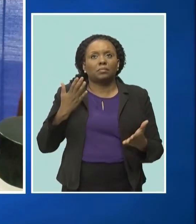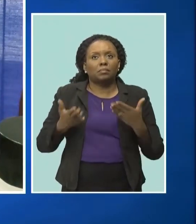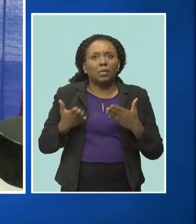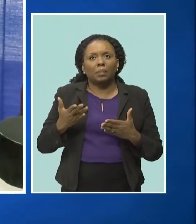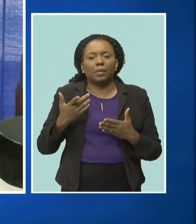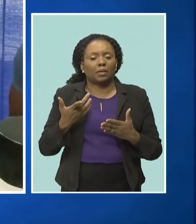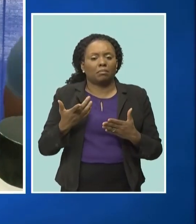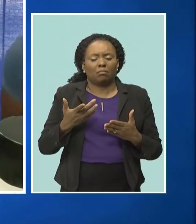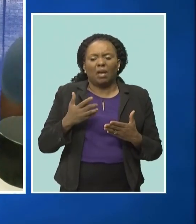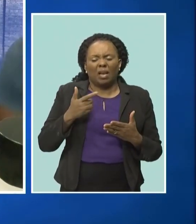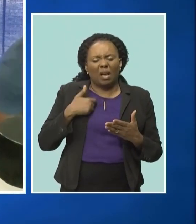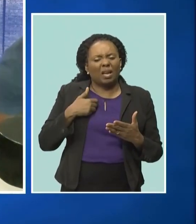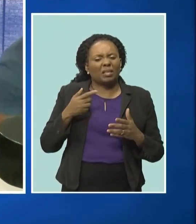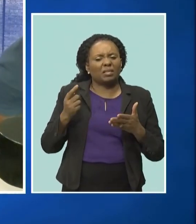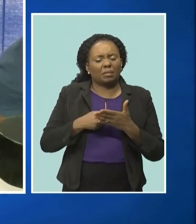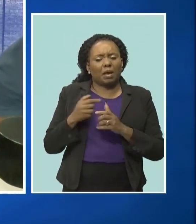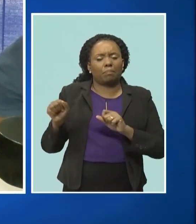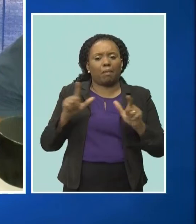whatever.